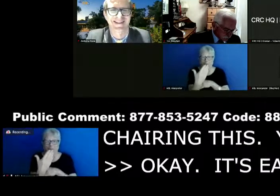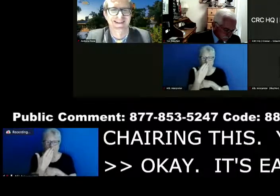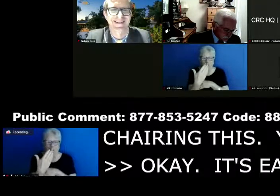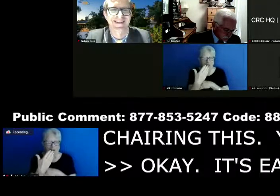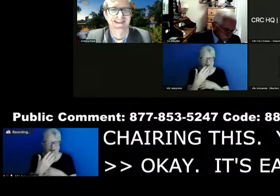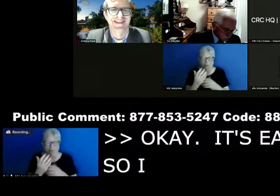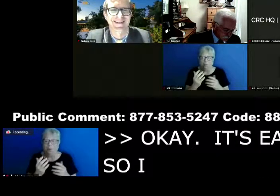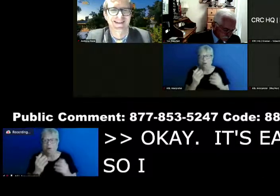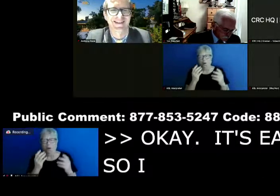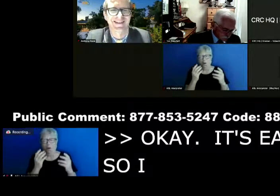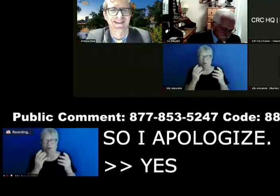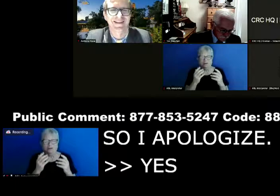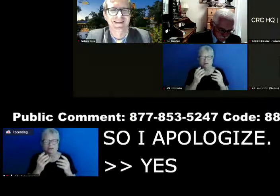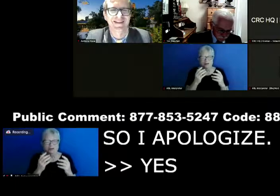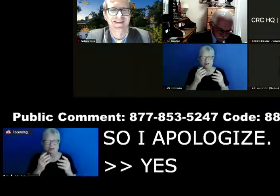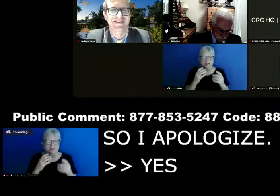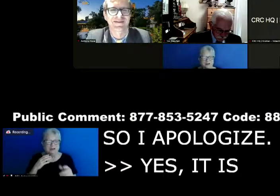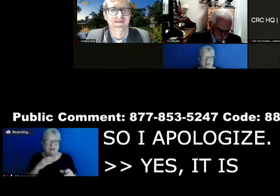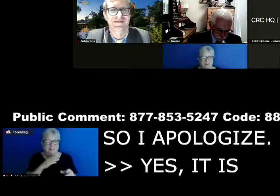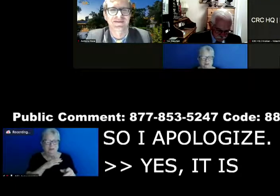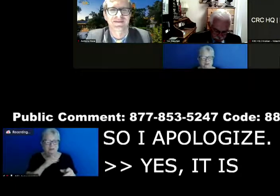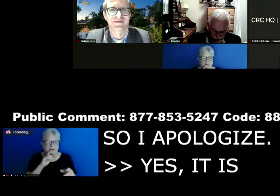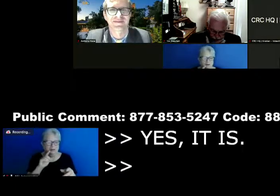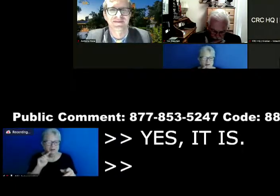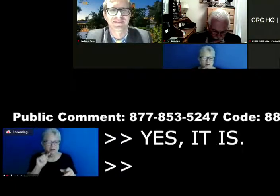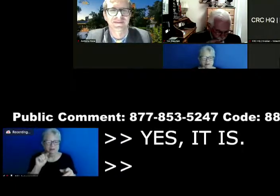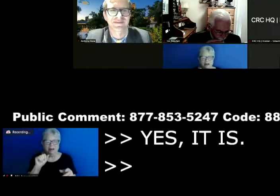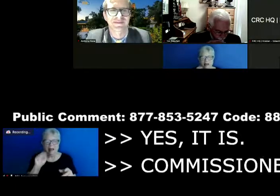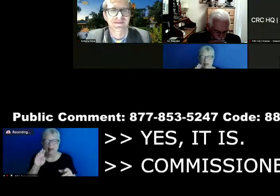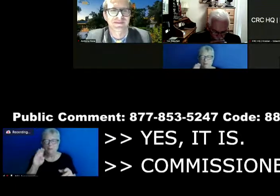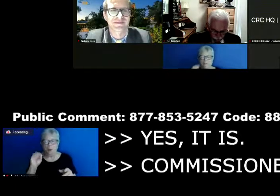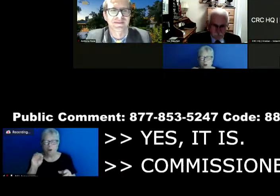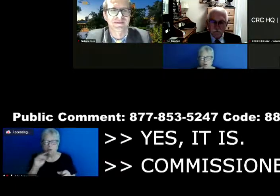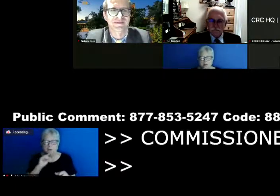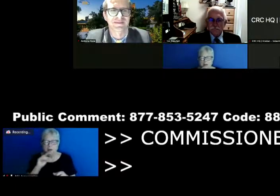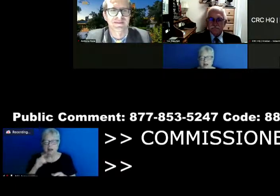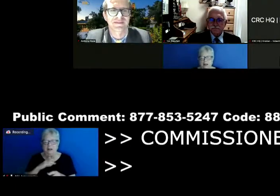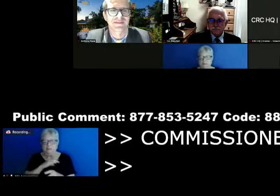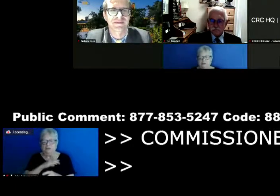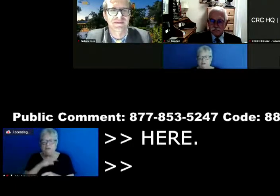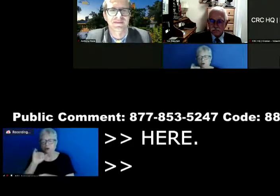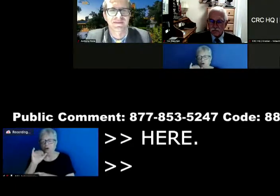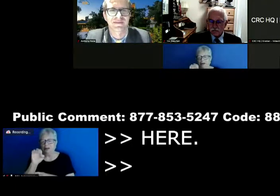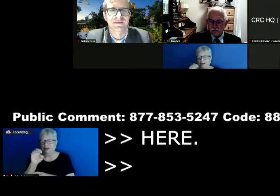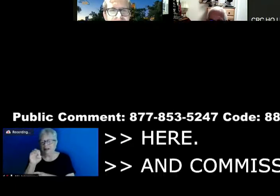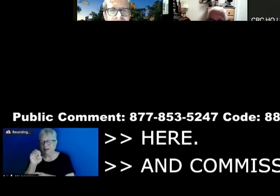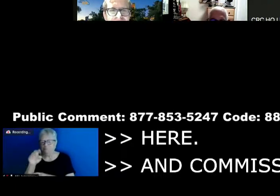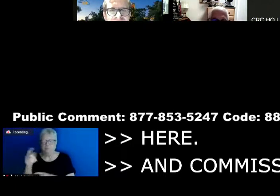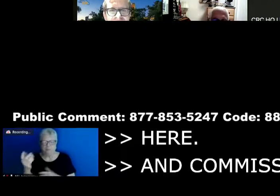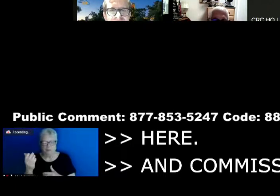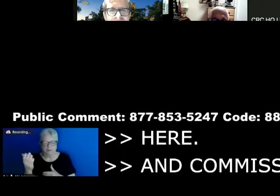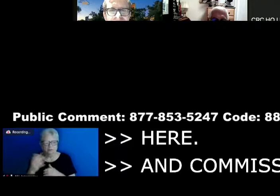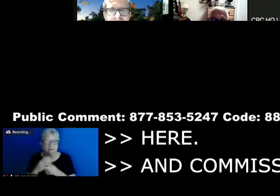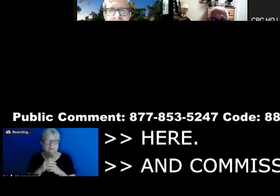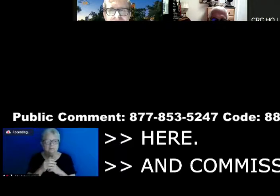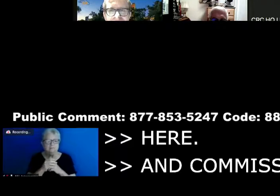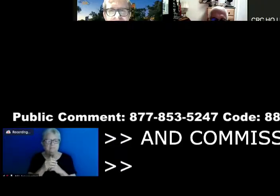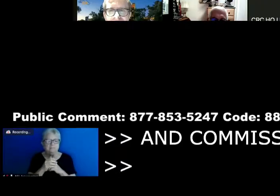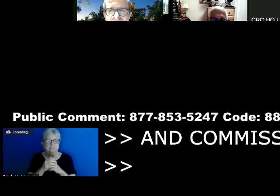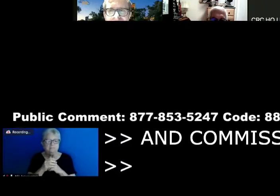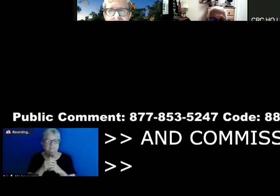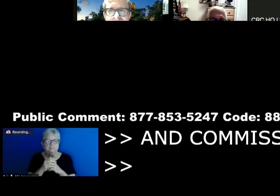is. Commissioner Toledo. Here. And Commissioner Yee. Here. Roll call is